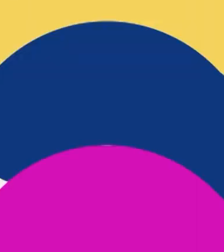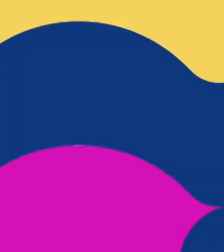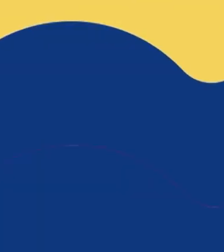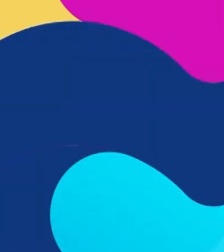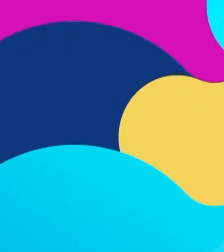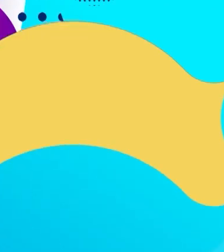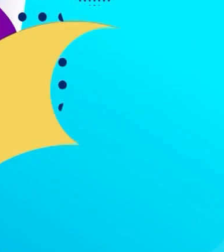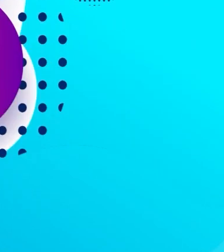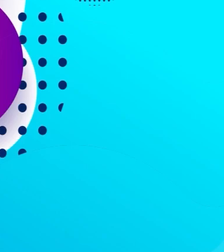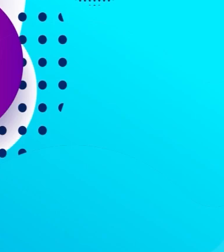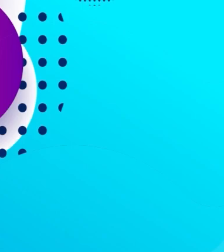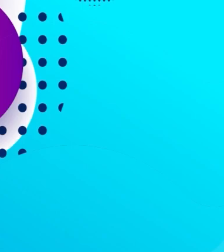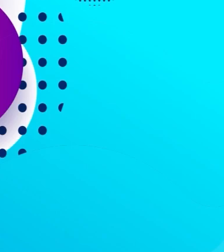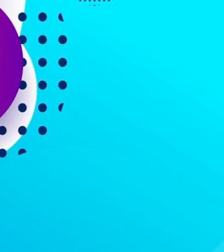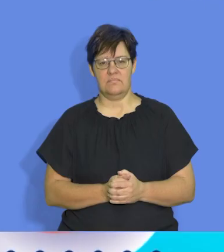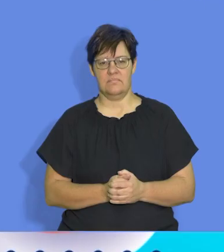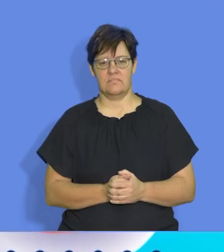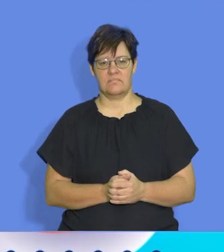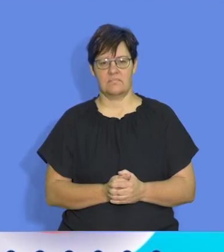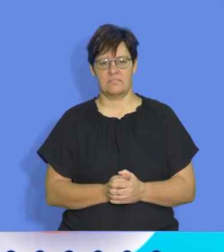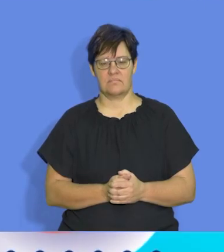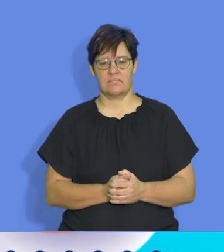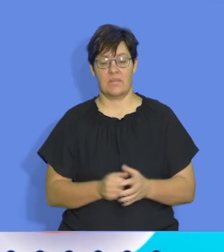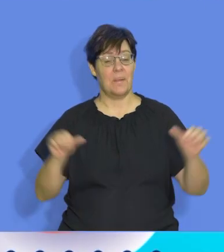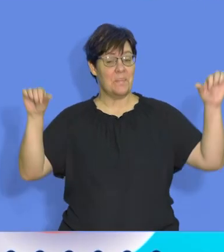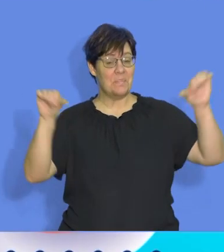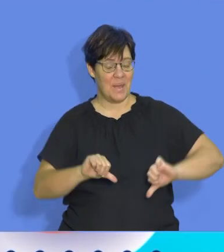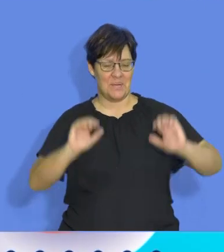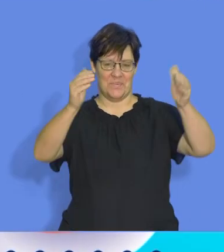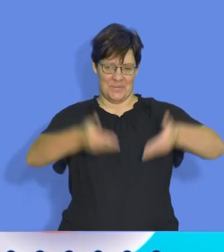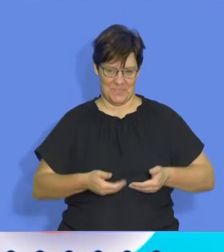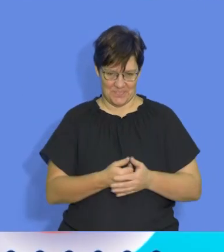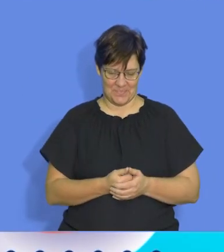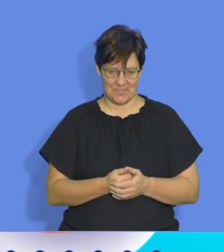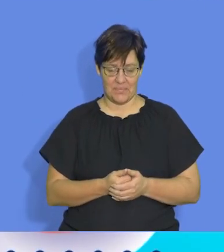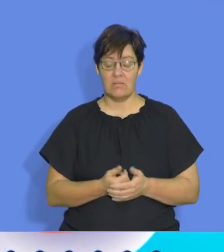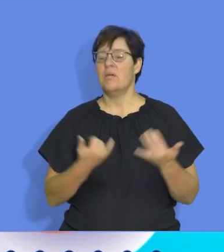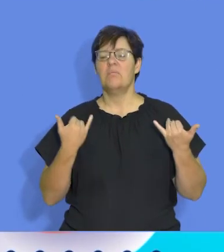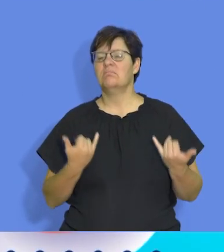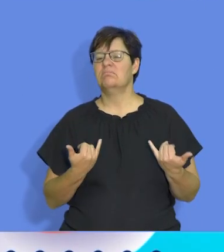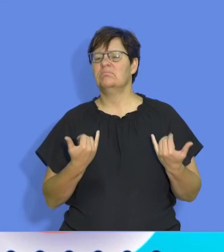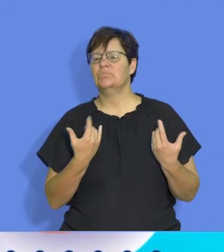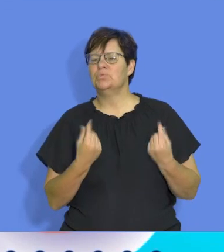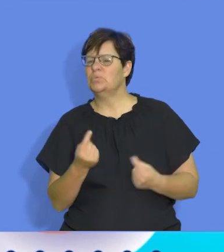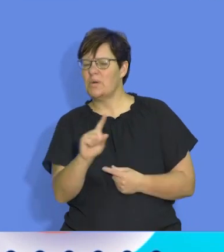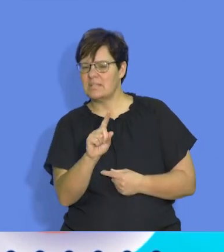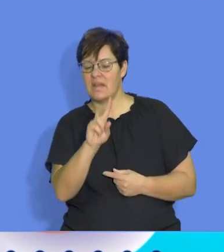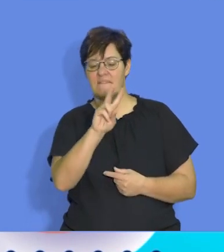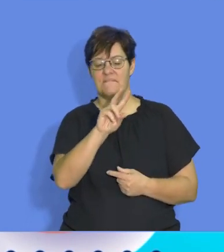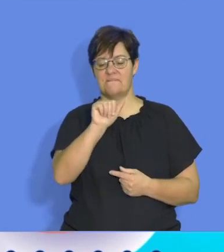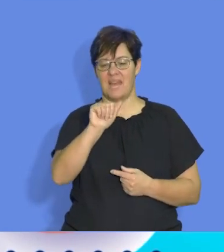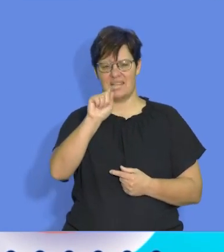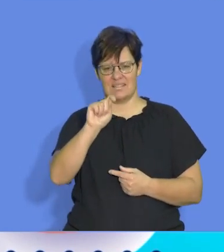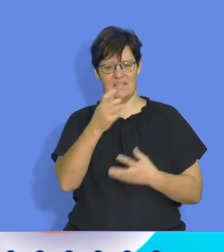Welcome back, Accounting Boffins. We're busy with VAT, value